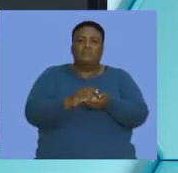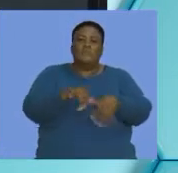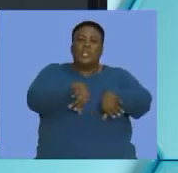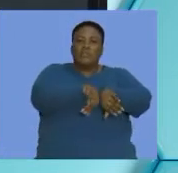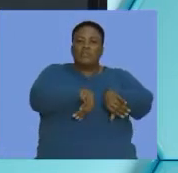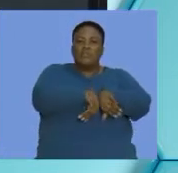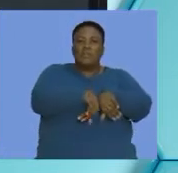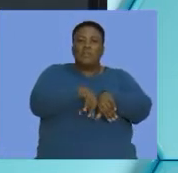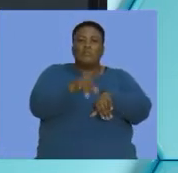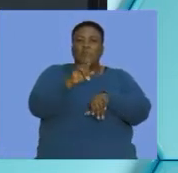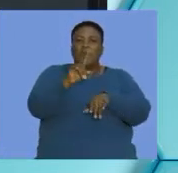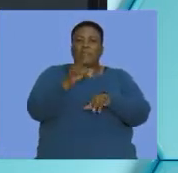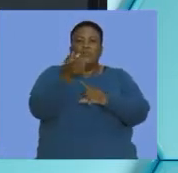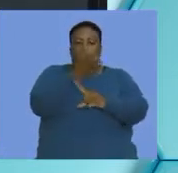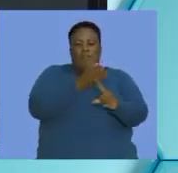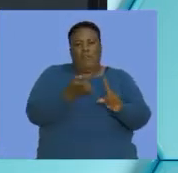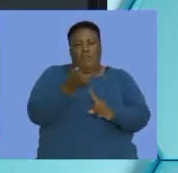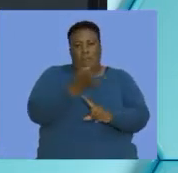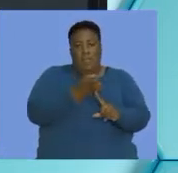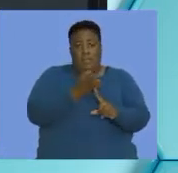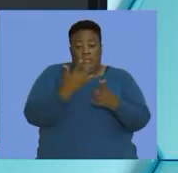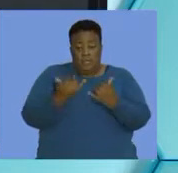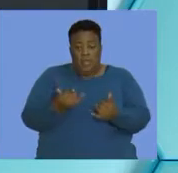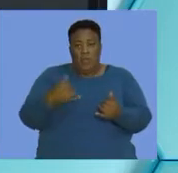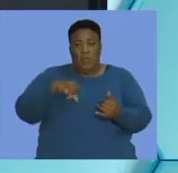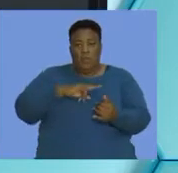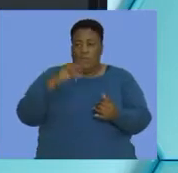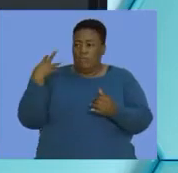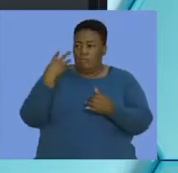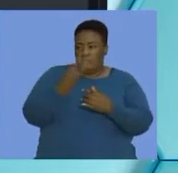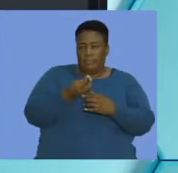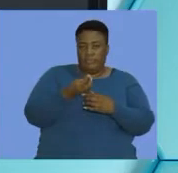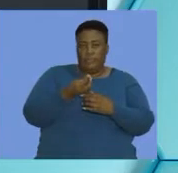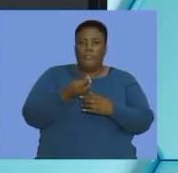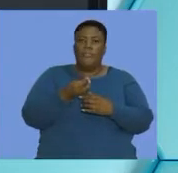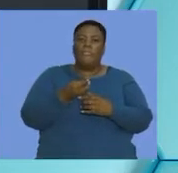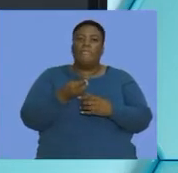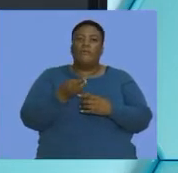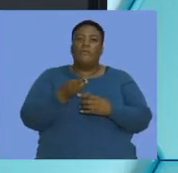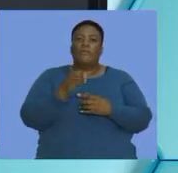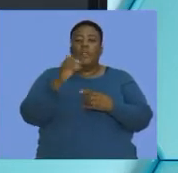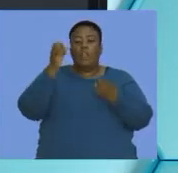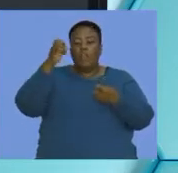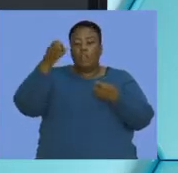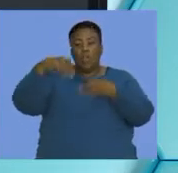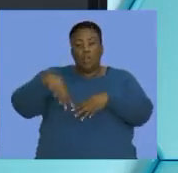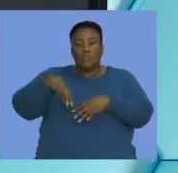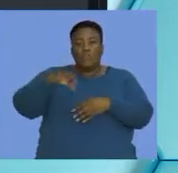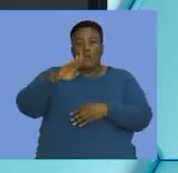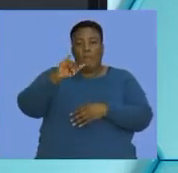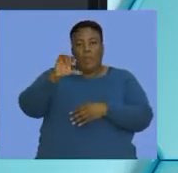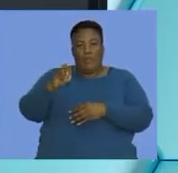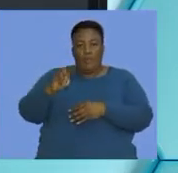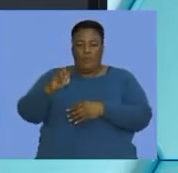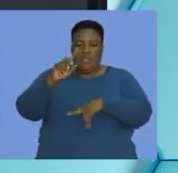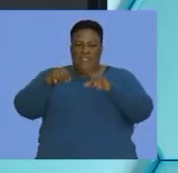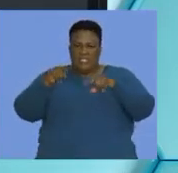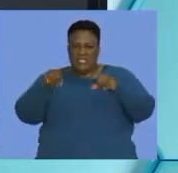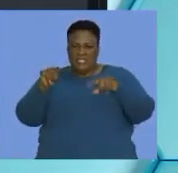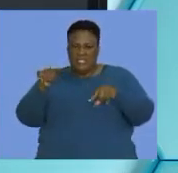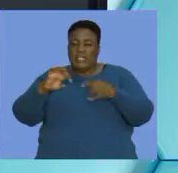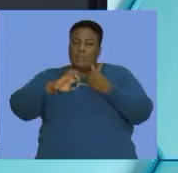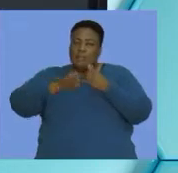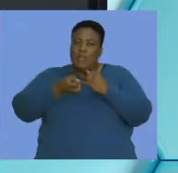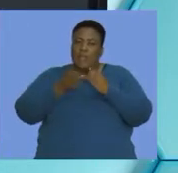environment. In this segment, we want to recap on the loss of biodiversity, and we need to attempt to apply some of that in the context